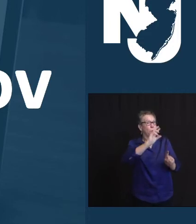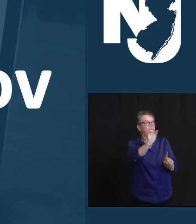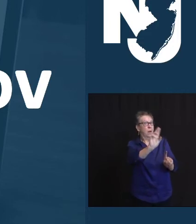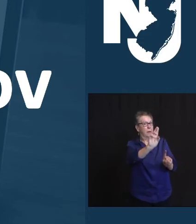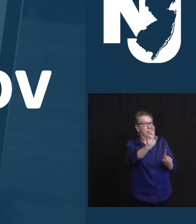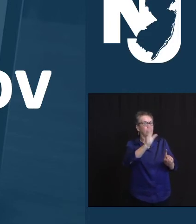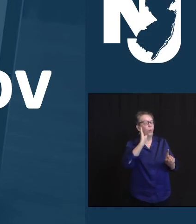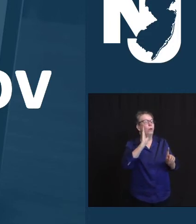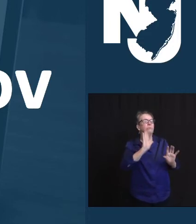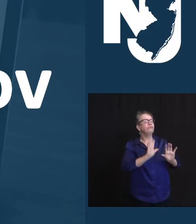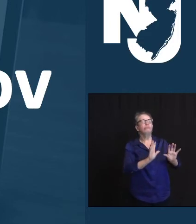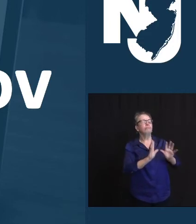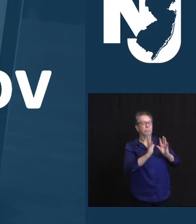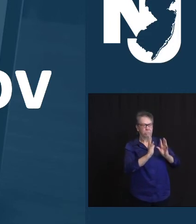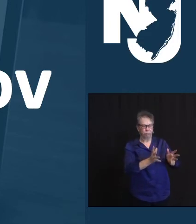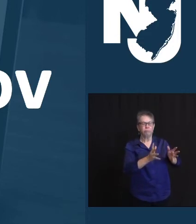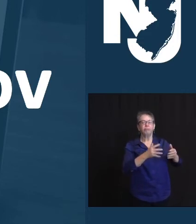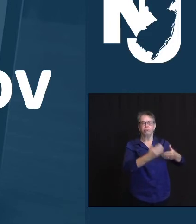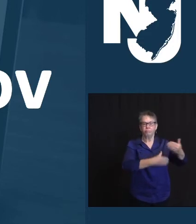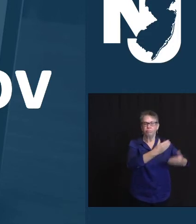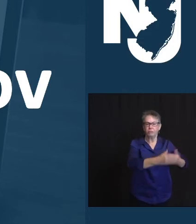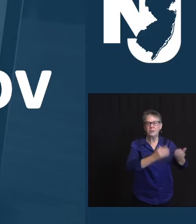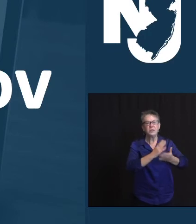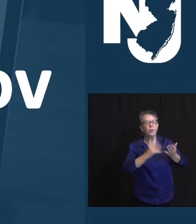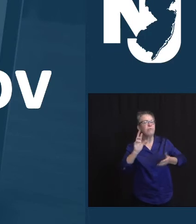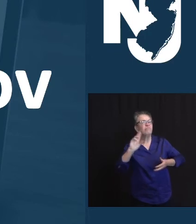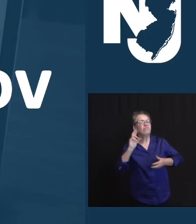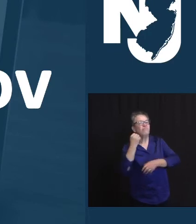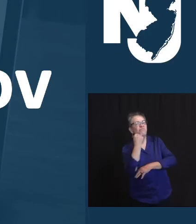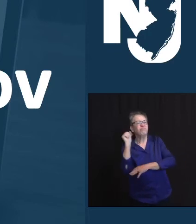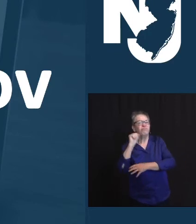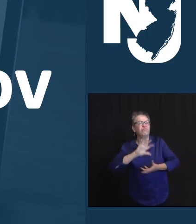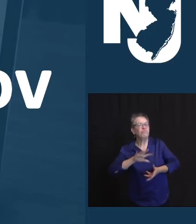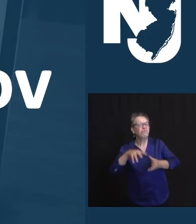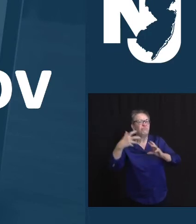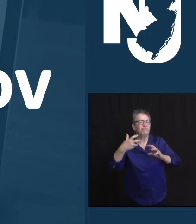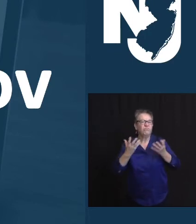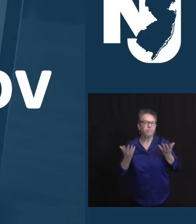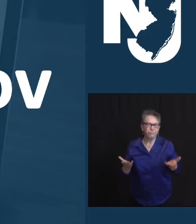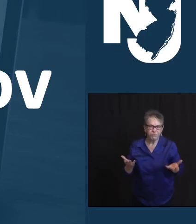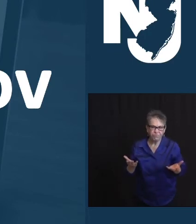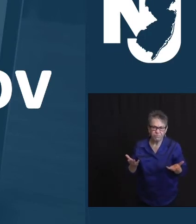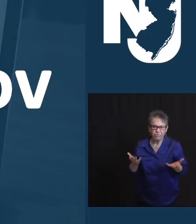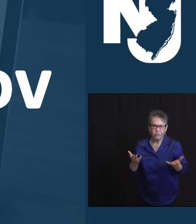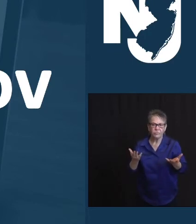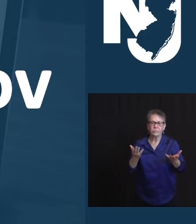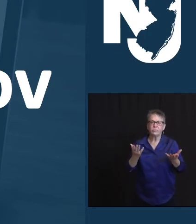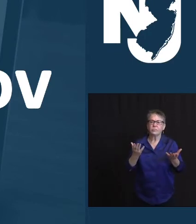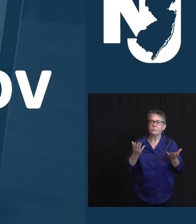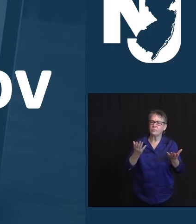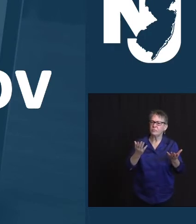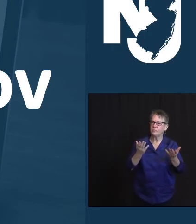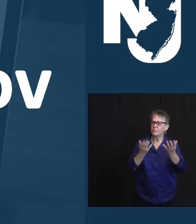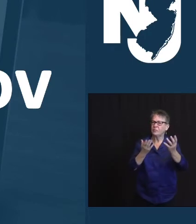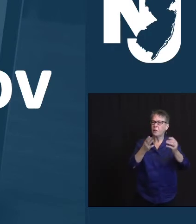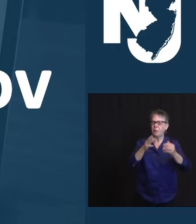like Senators Ted Cruz and Josh Hawley, Representative Louis Gohmert and Mo Brooks, from